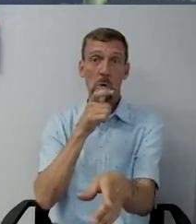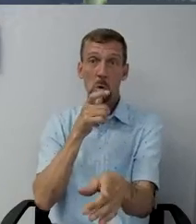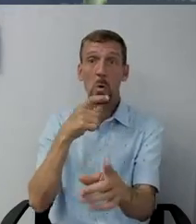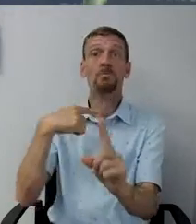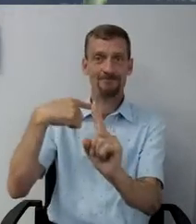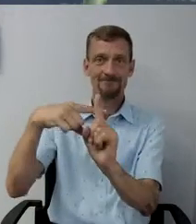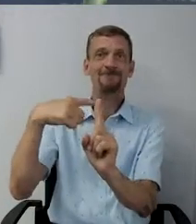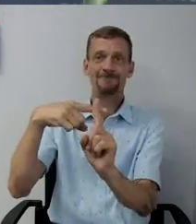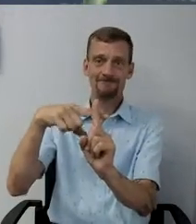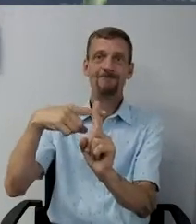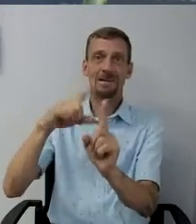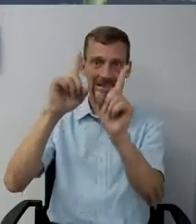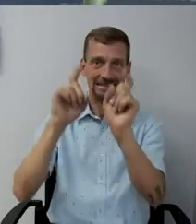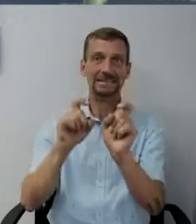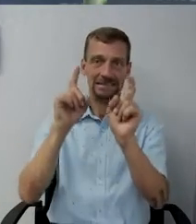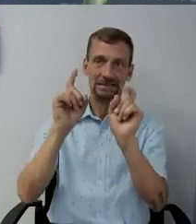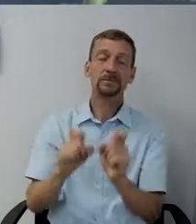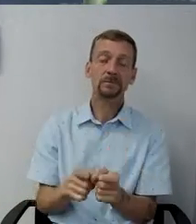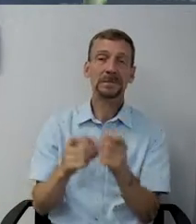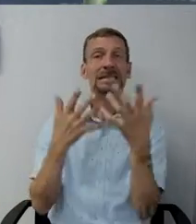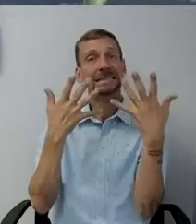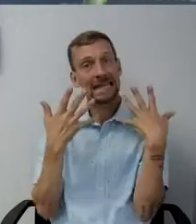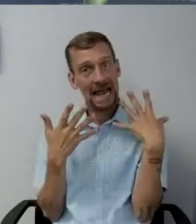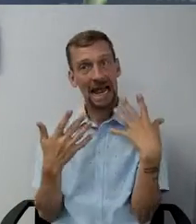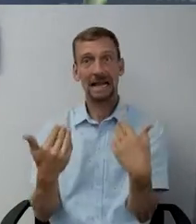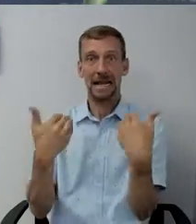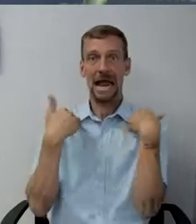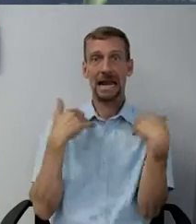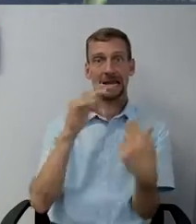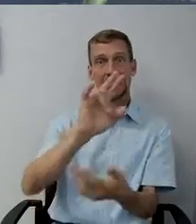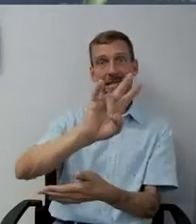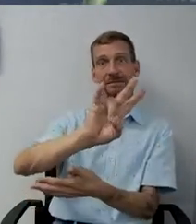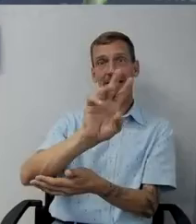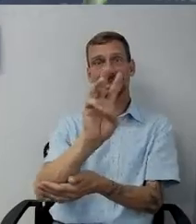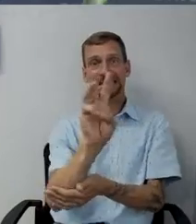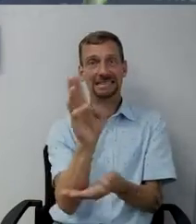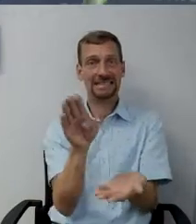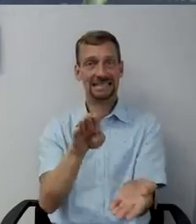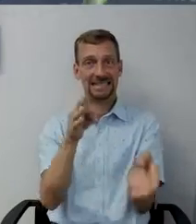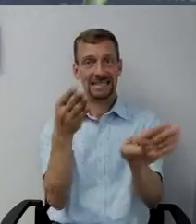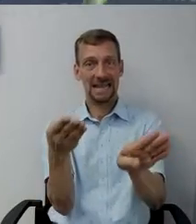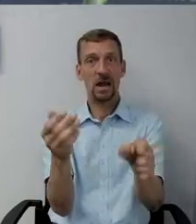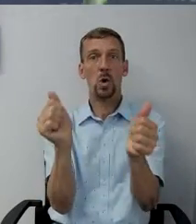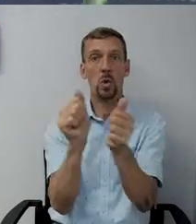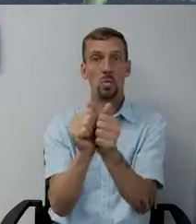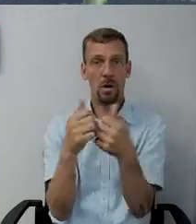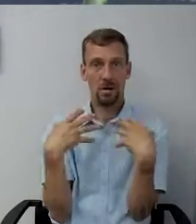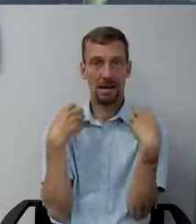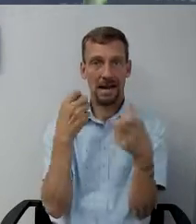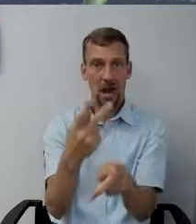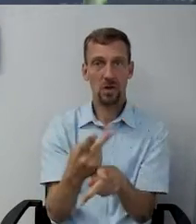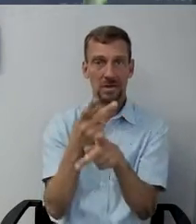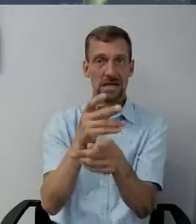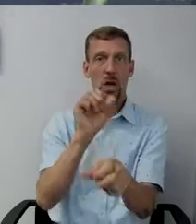and sadly, we've had 76 deaths among healthcare workers.